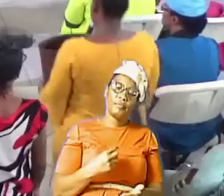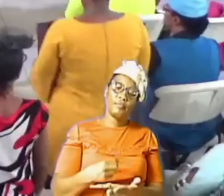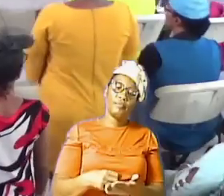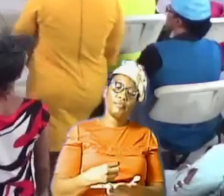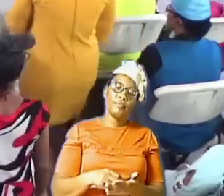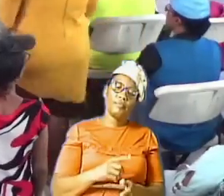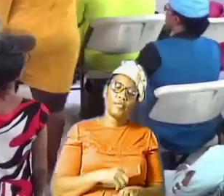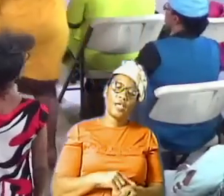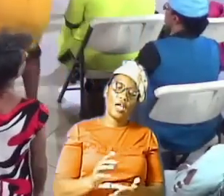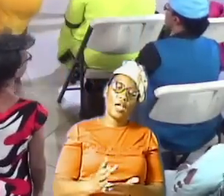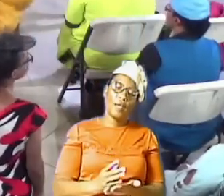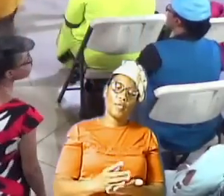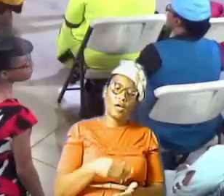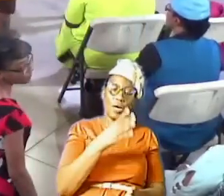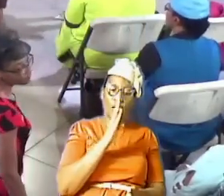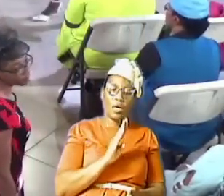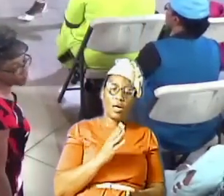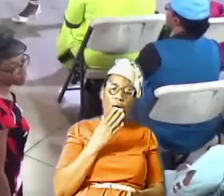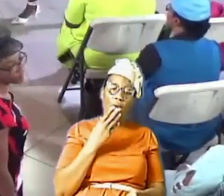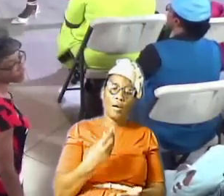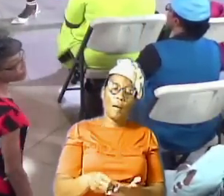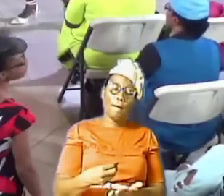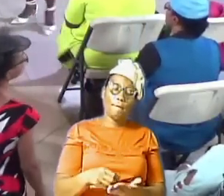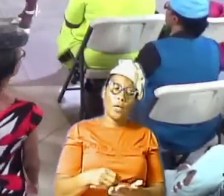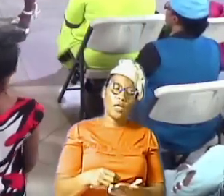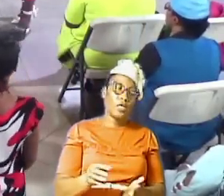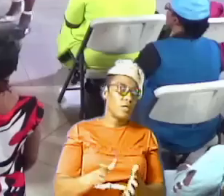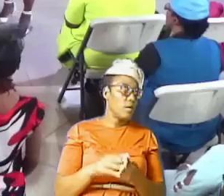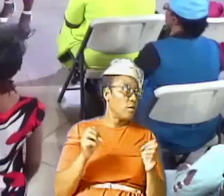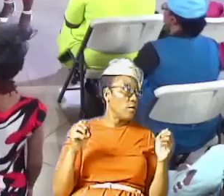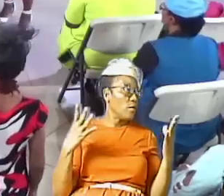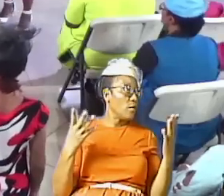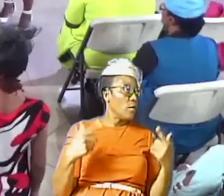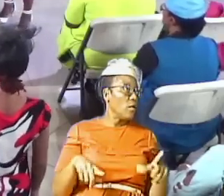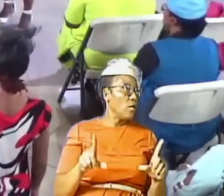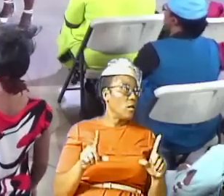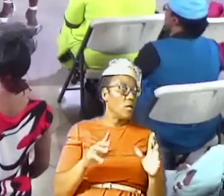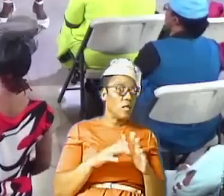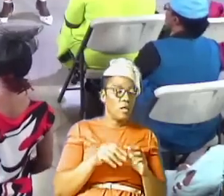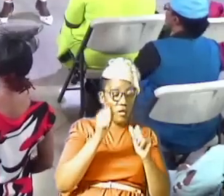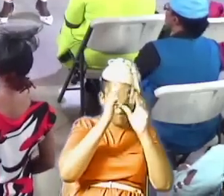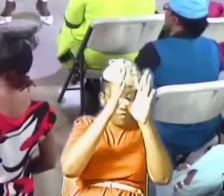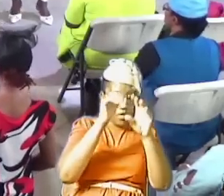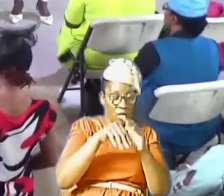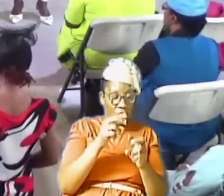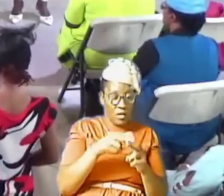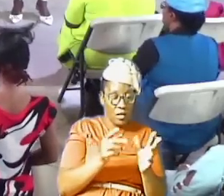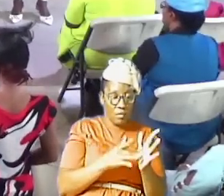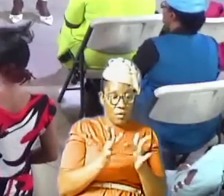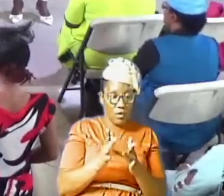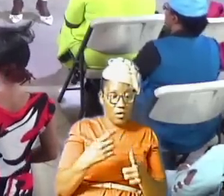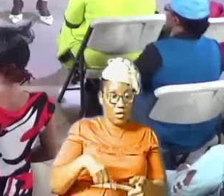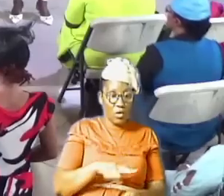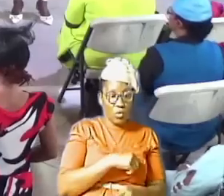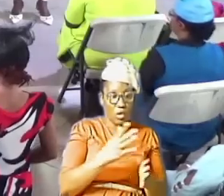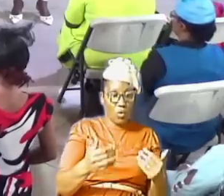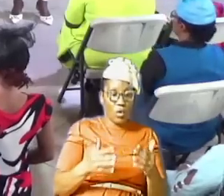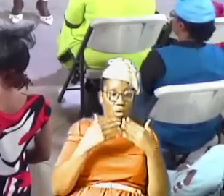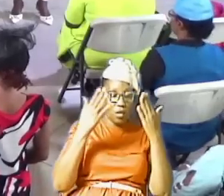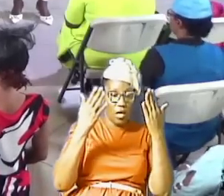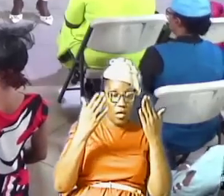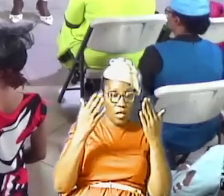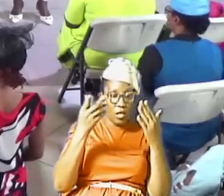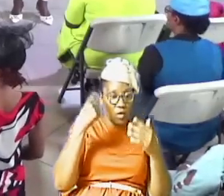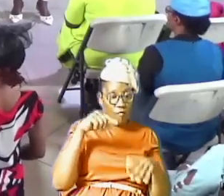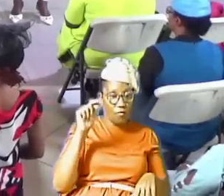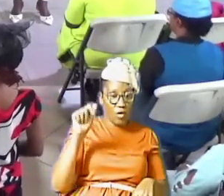Thank you, Jesus. Hallelujah. Hallelujah. Thank you. Let us pray. Father, in the name of Jesus, I want to thank you for this moment, mighty